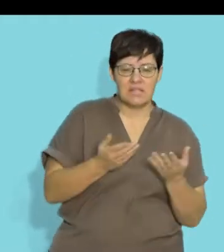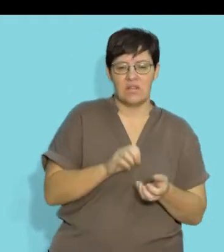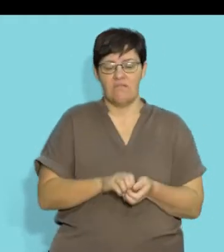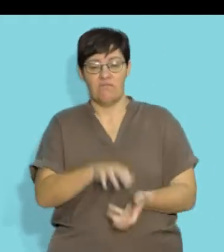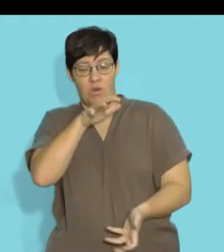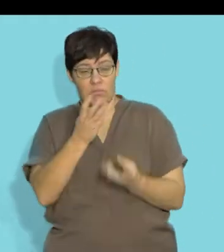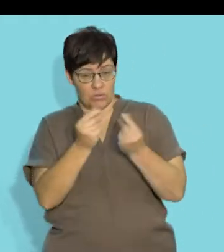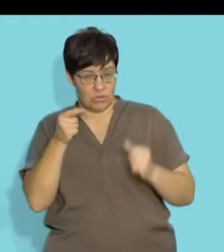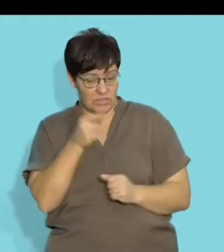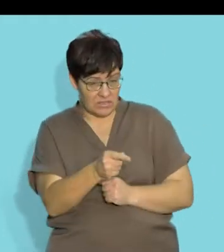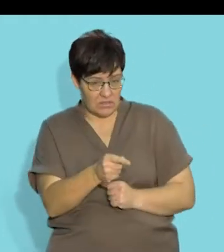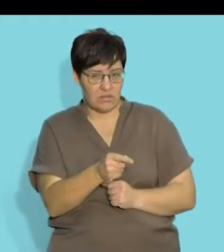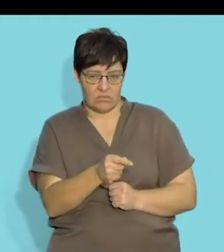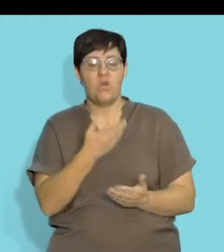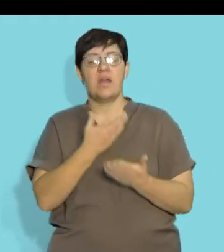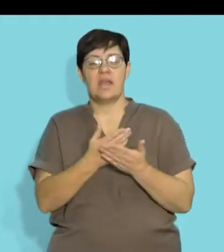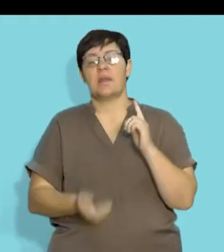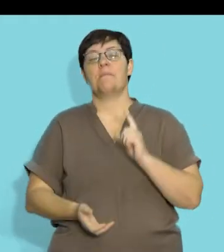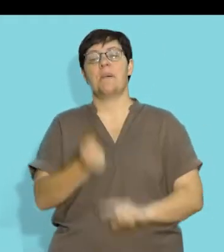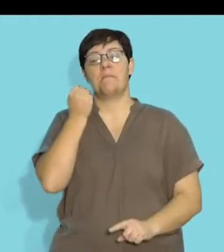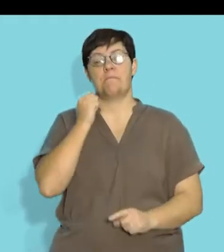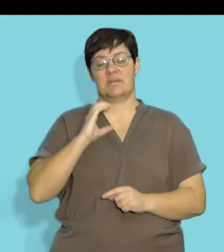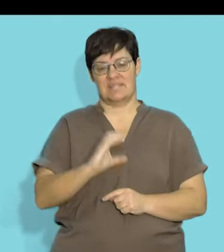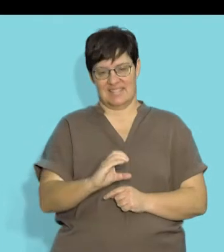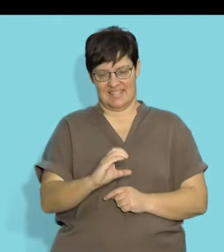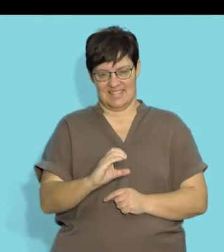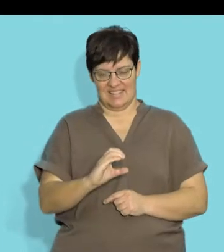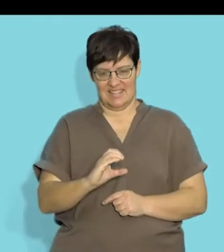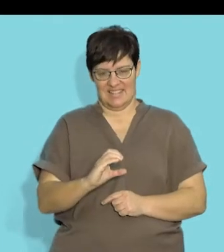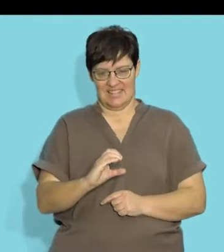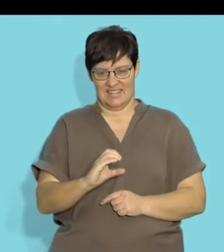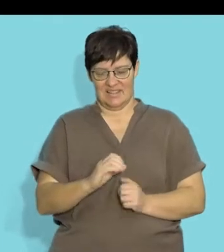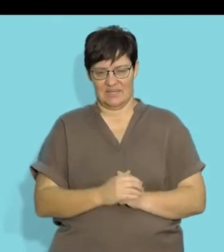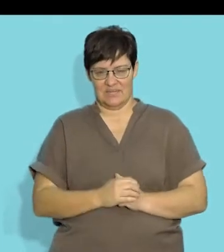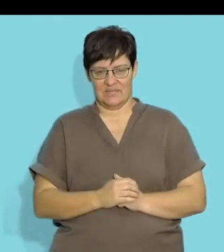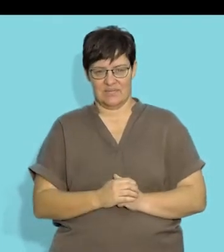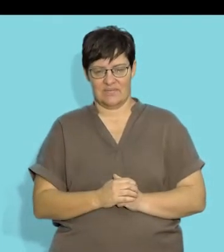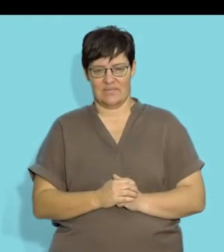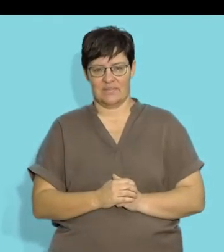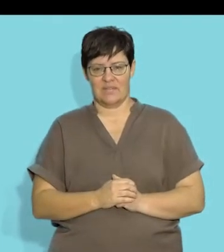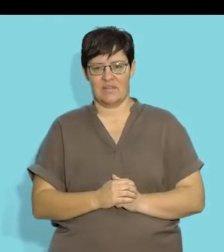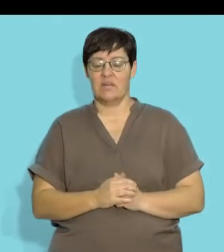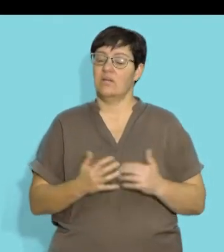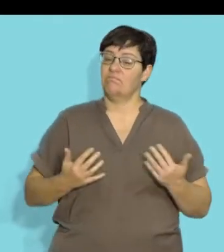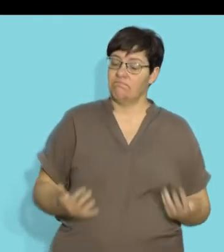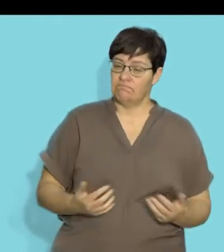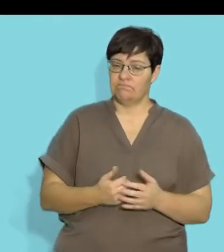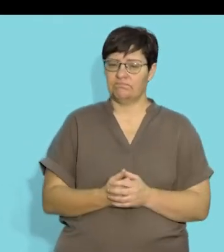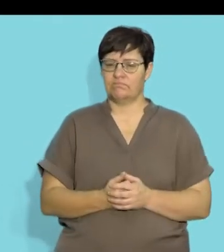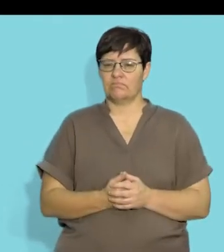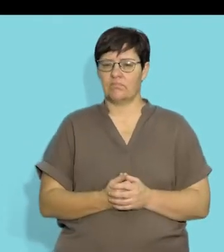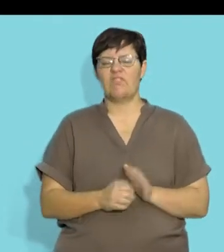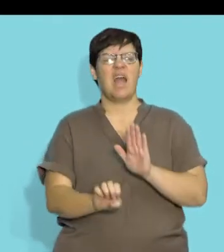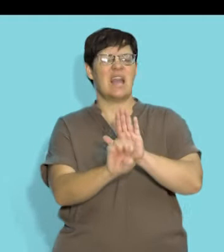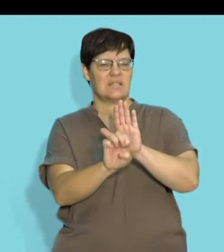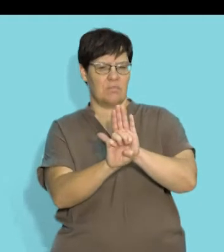volume of solution, you are able to determine the concentration, practically, right? Okay, now, just